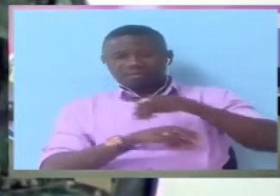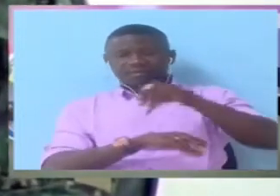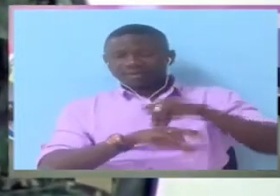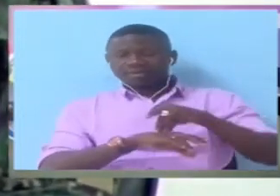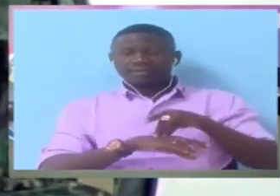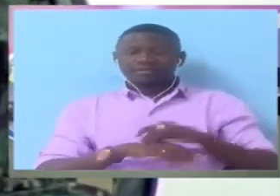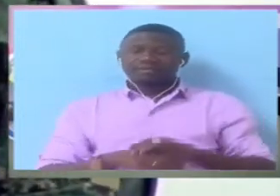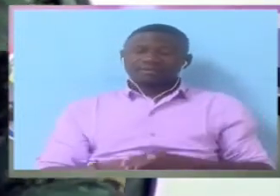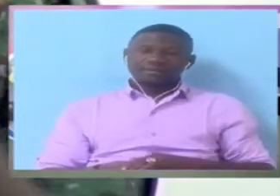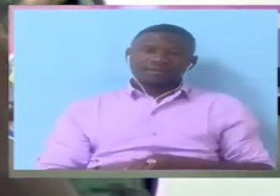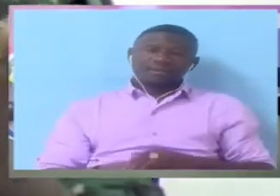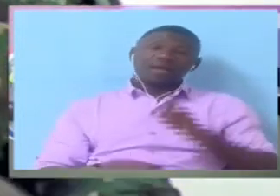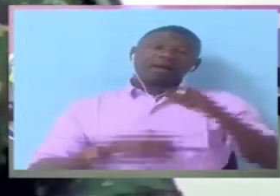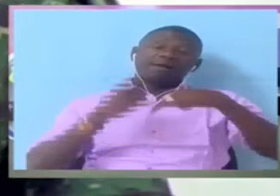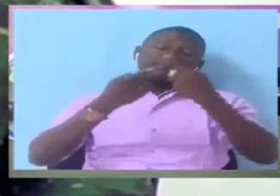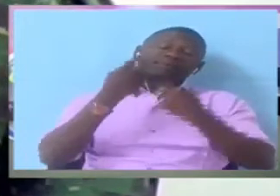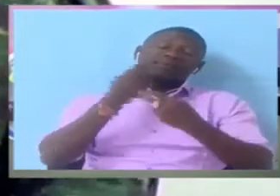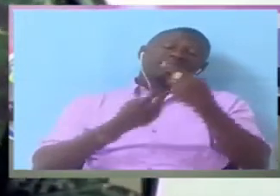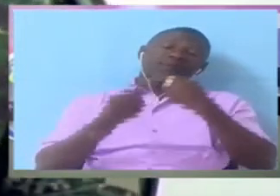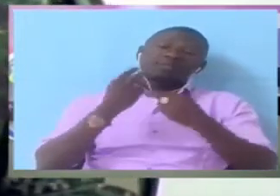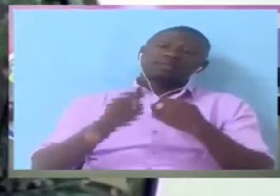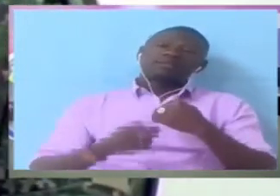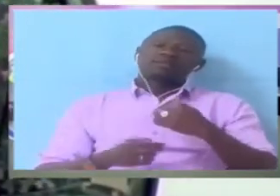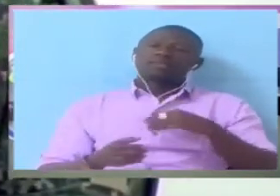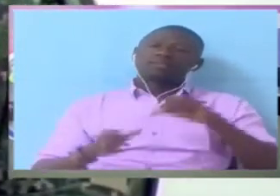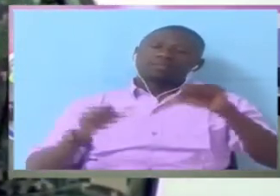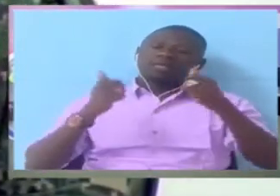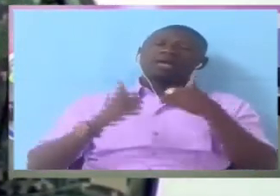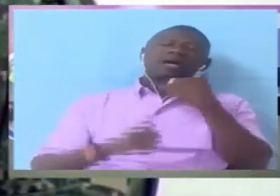And therein again, questions were going, I was answering questions.